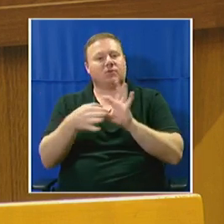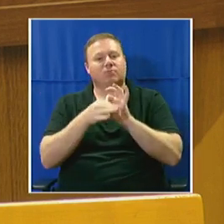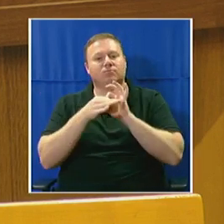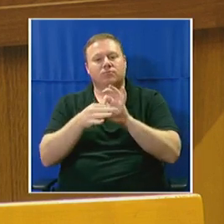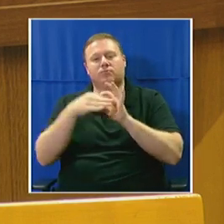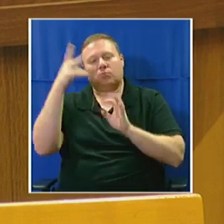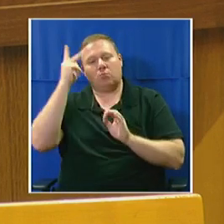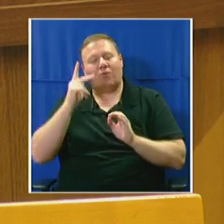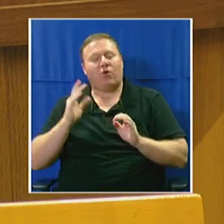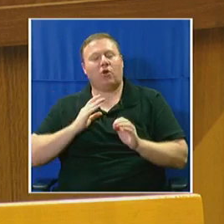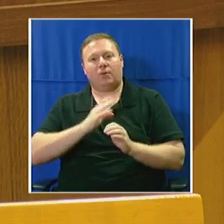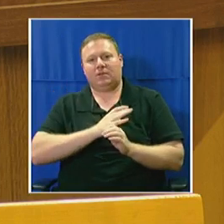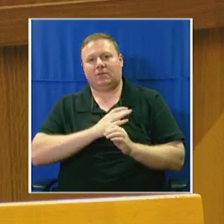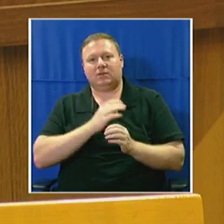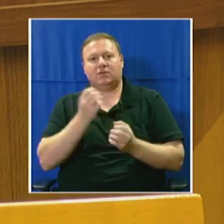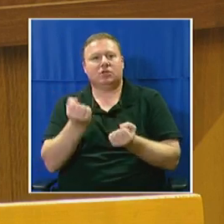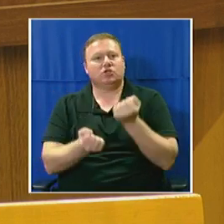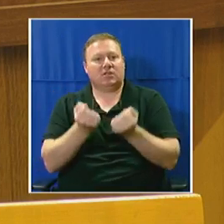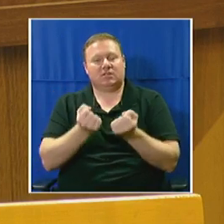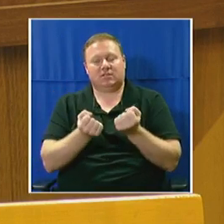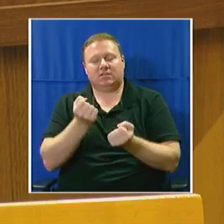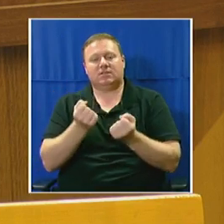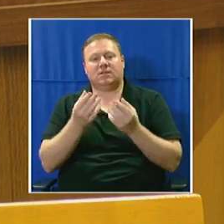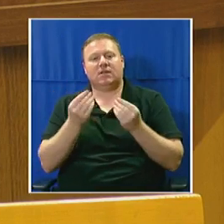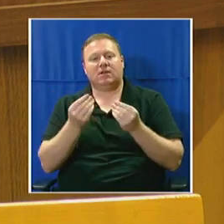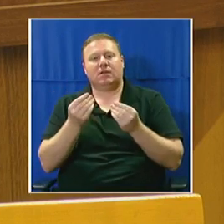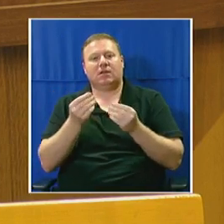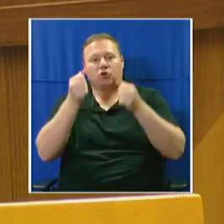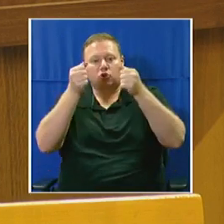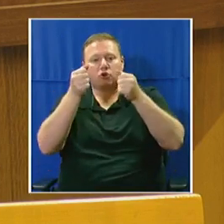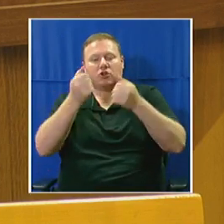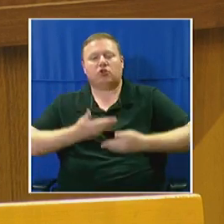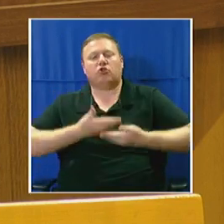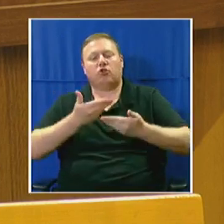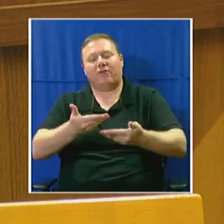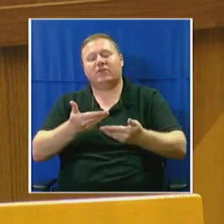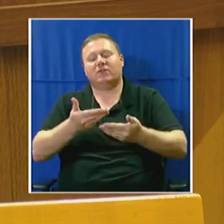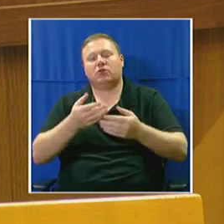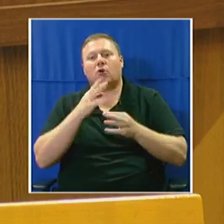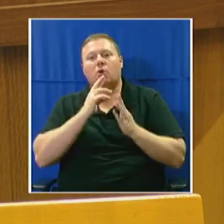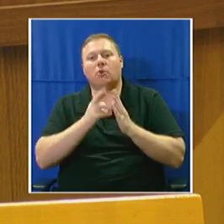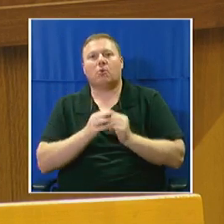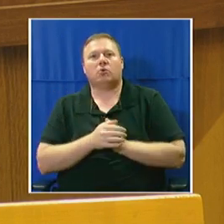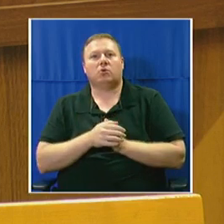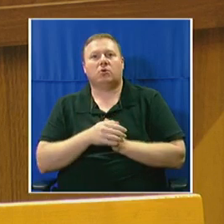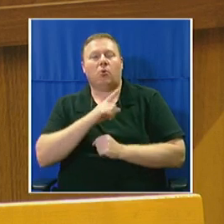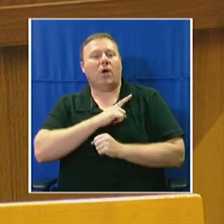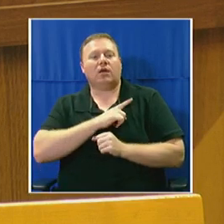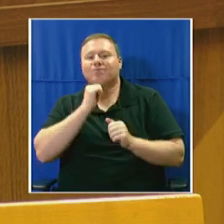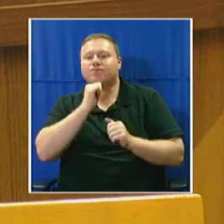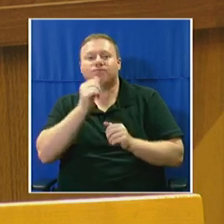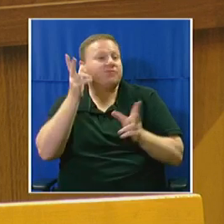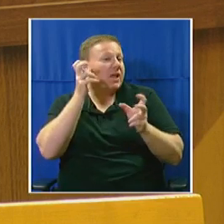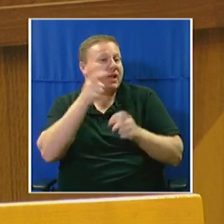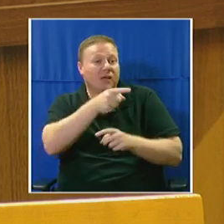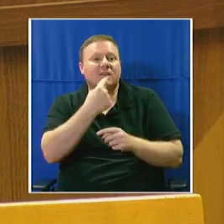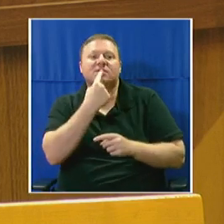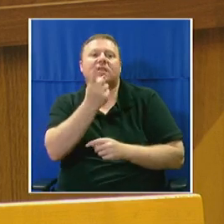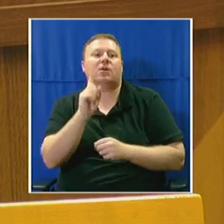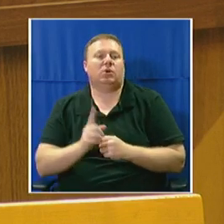spoken word speaking is better form of expression than writing when it come to such matters as the